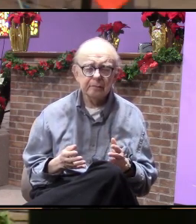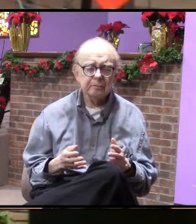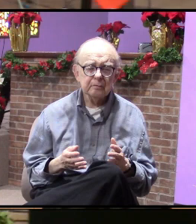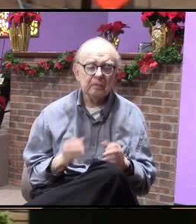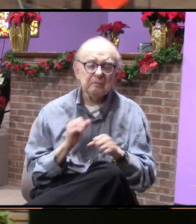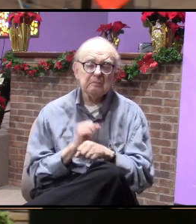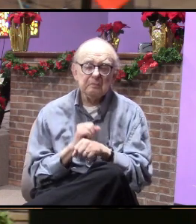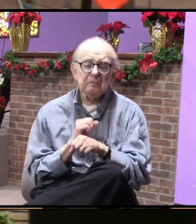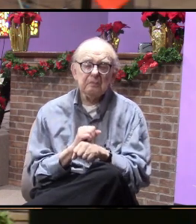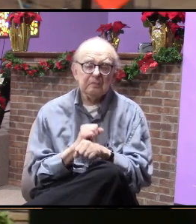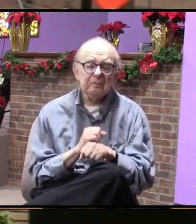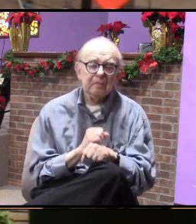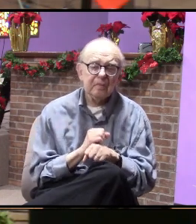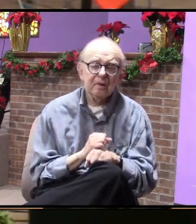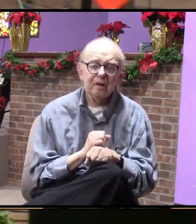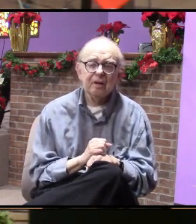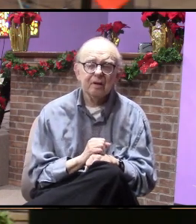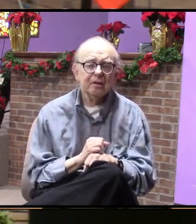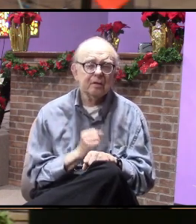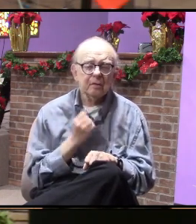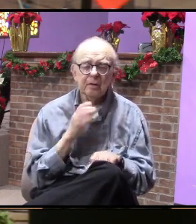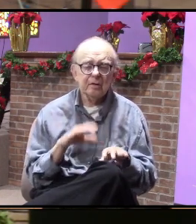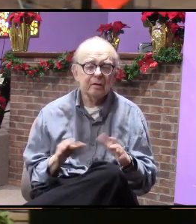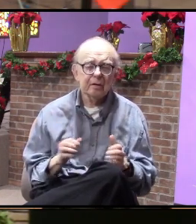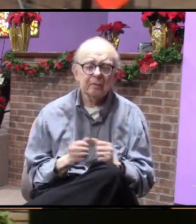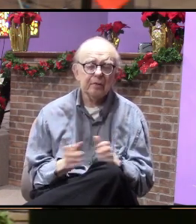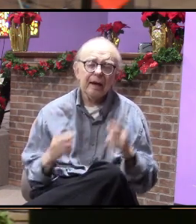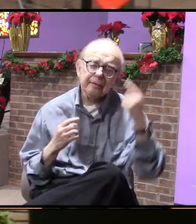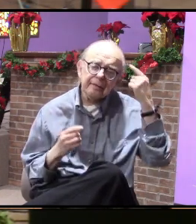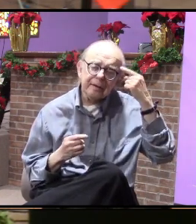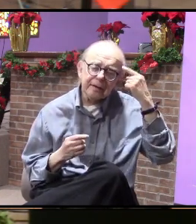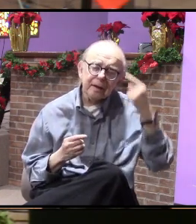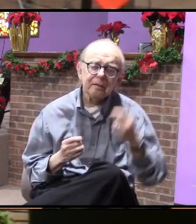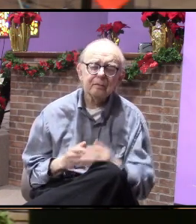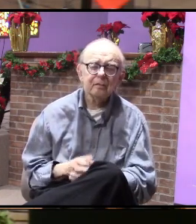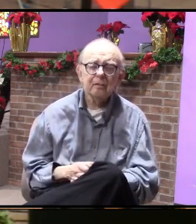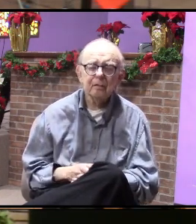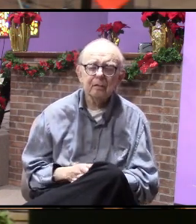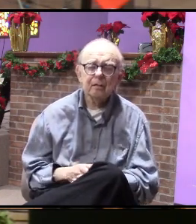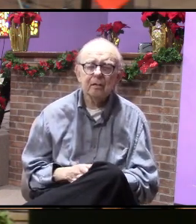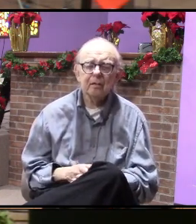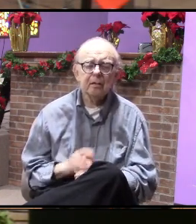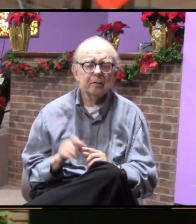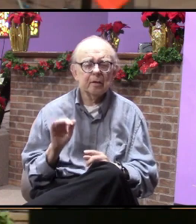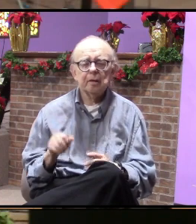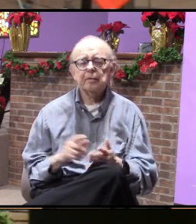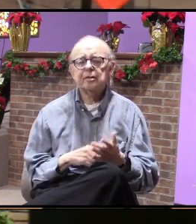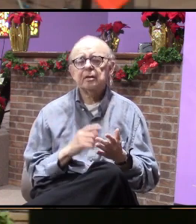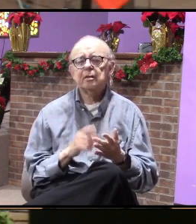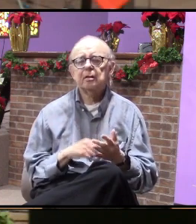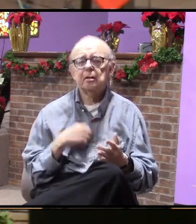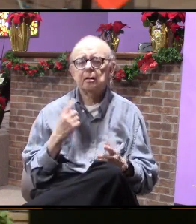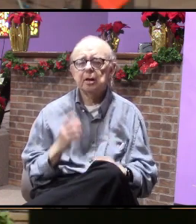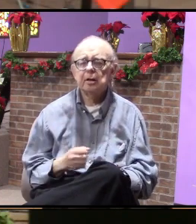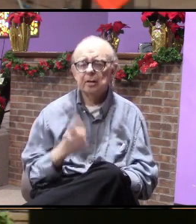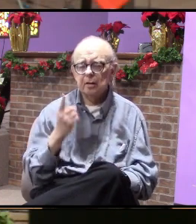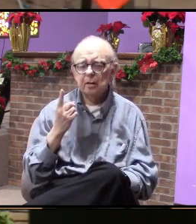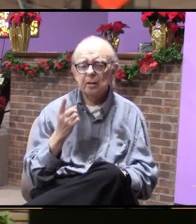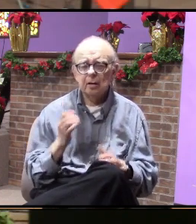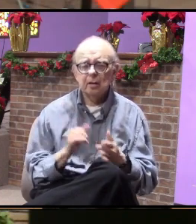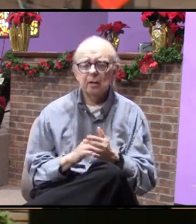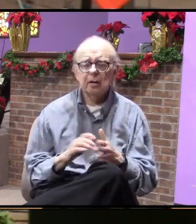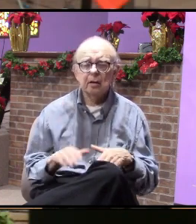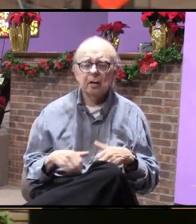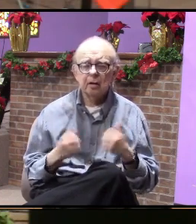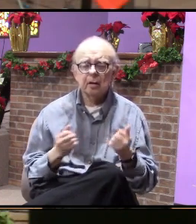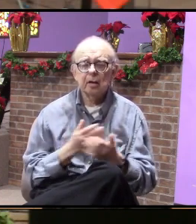habitual, that we just do it without thinking. But yet sometimes we need to understand that in our